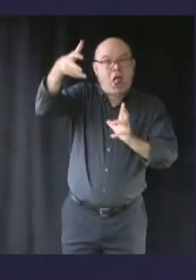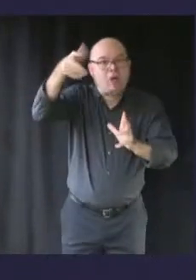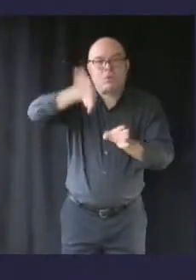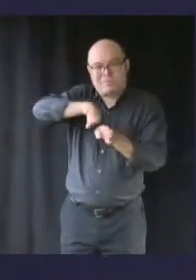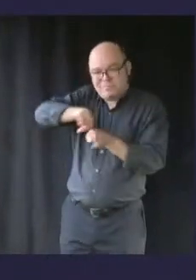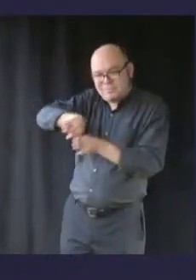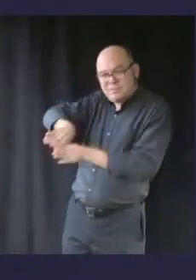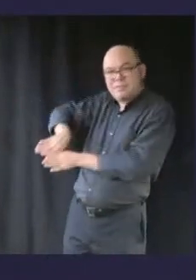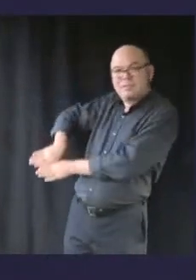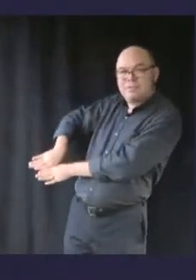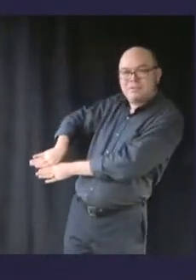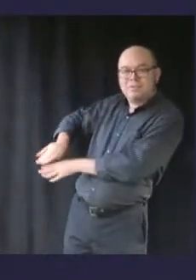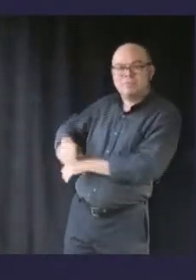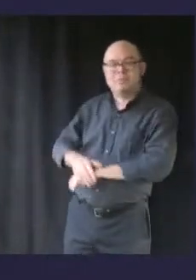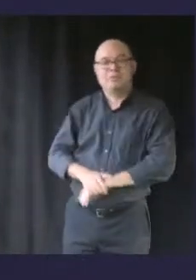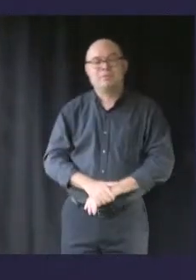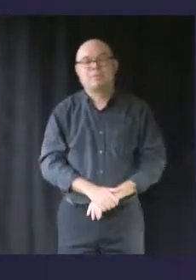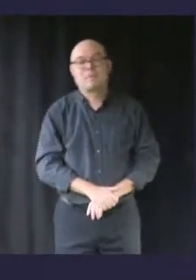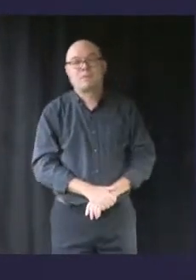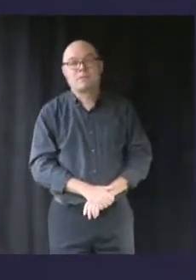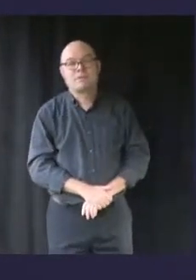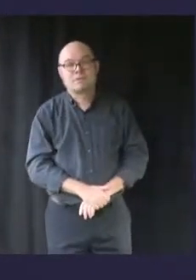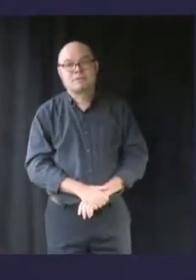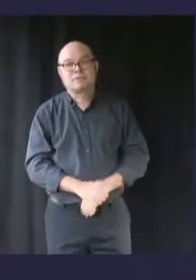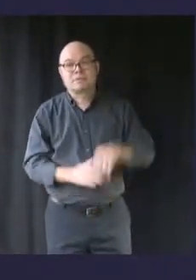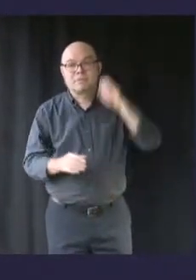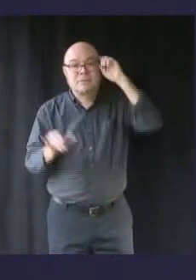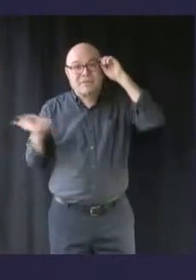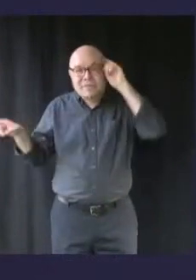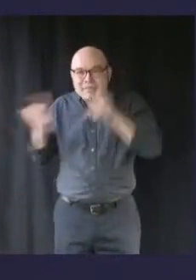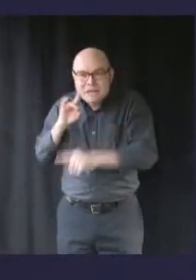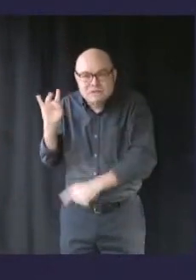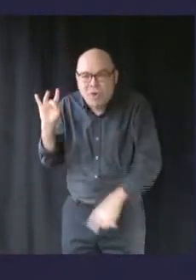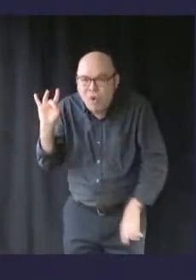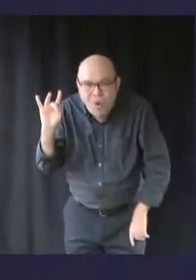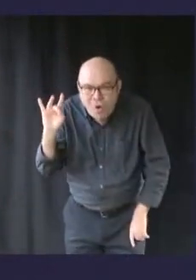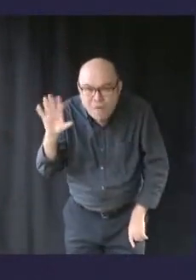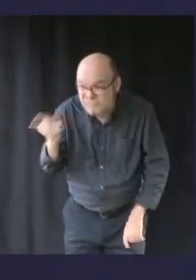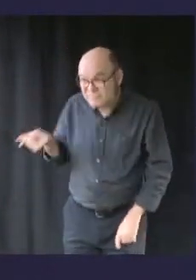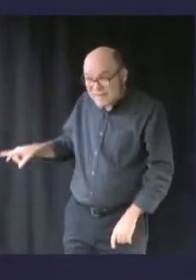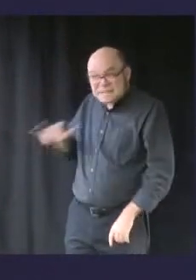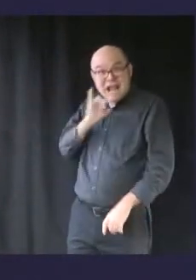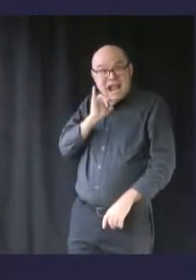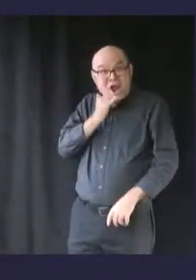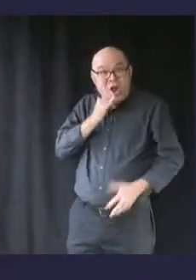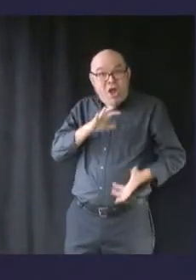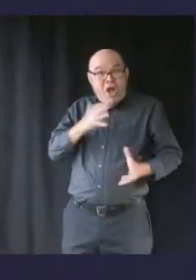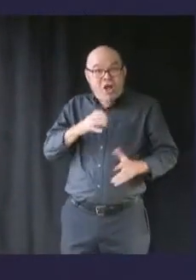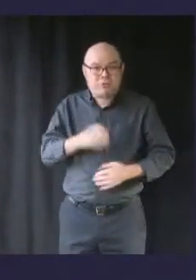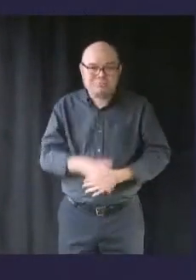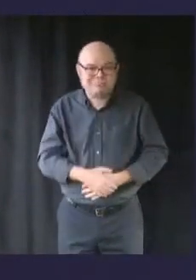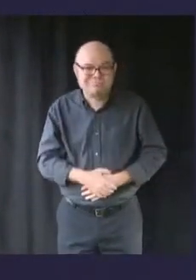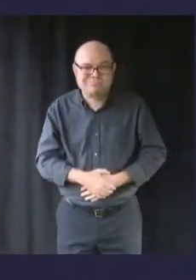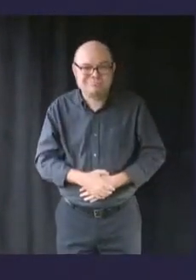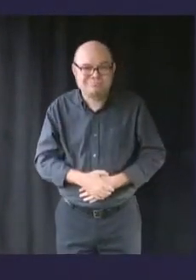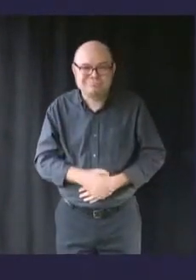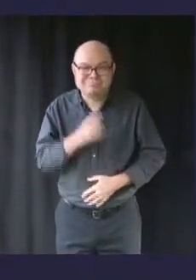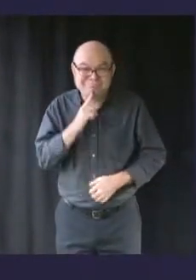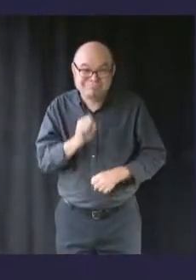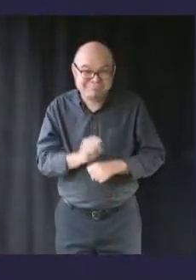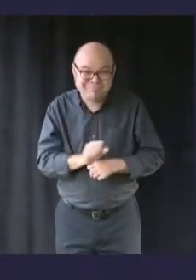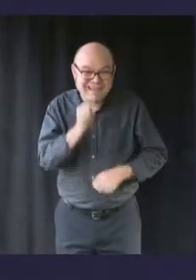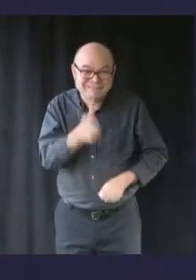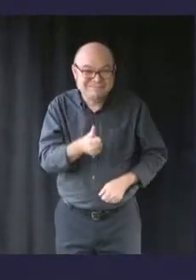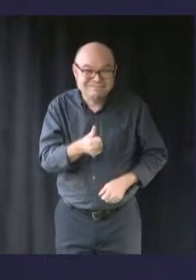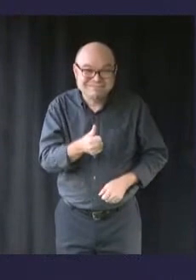against humanity, do not happen by accident. They don't happen by accident. The